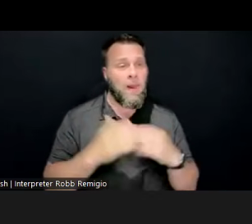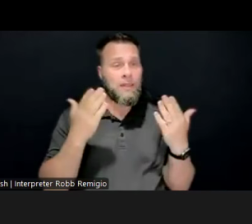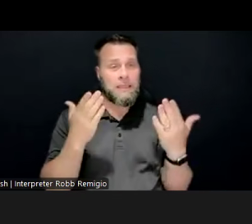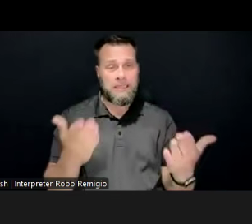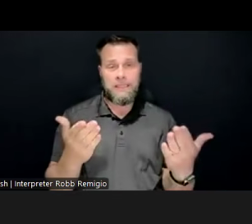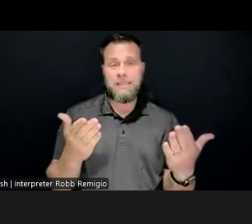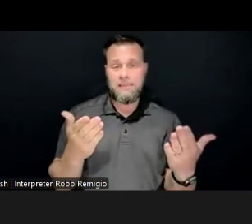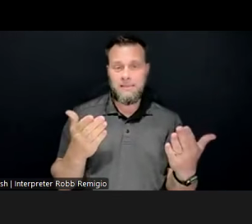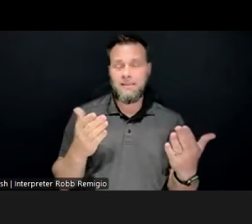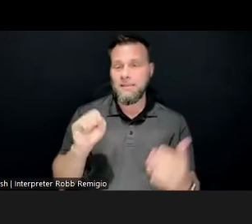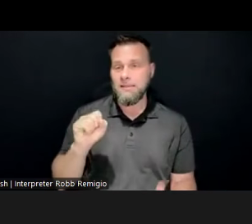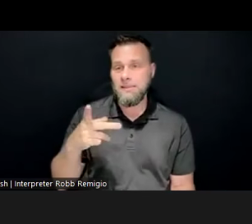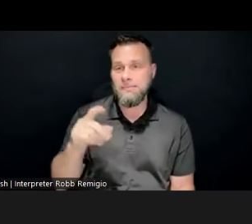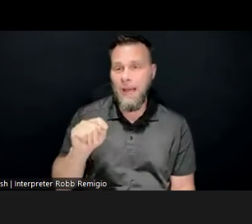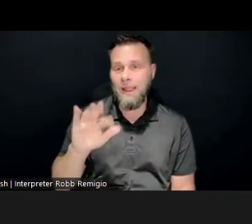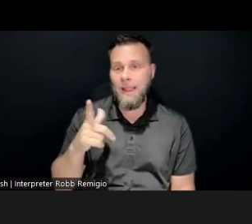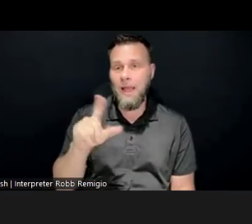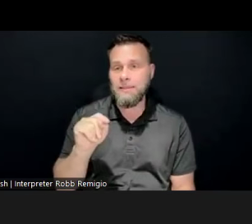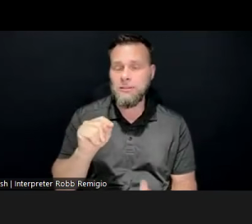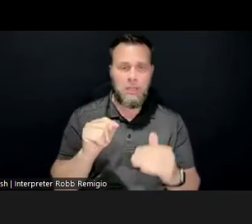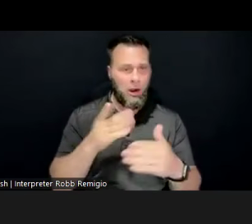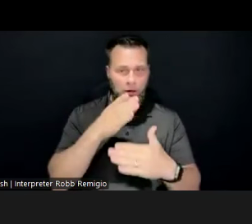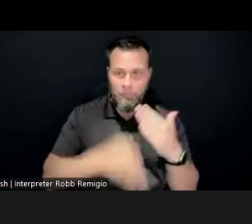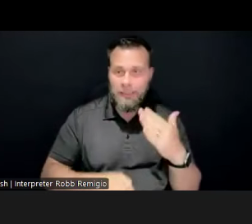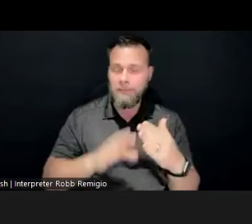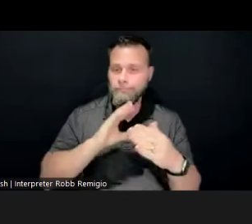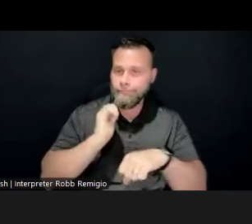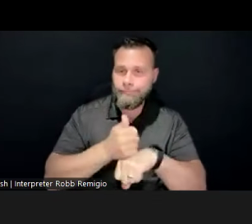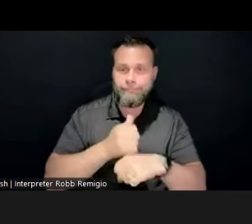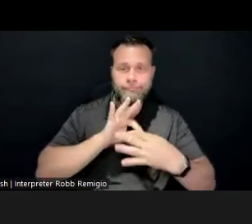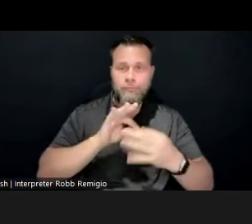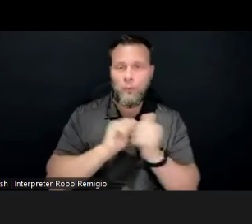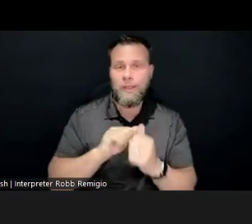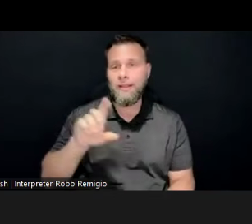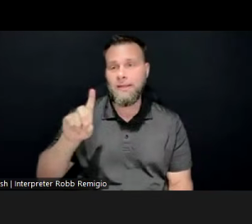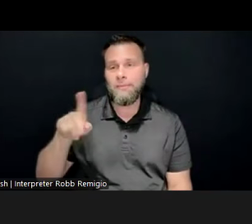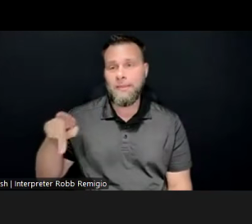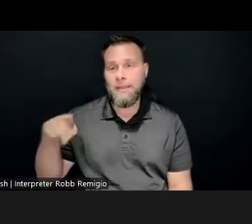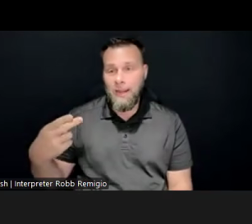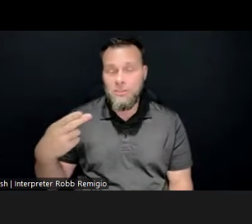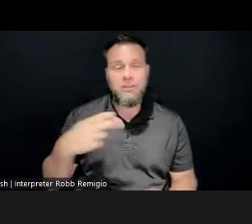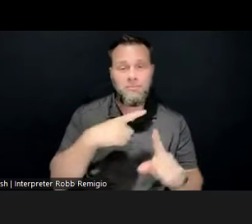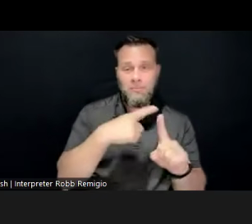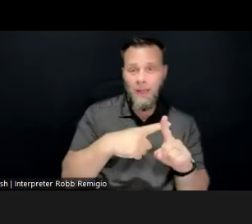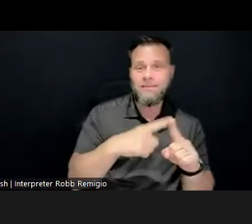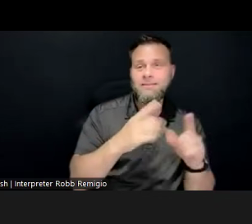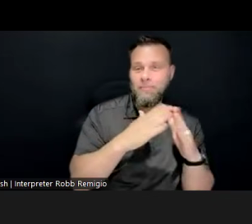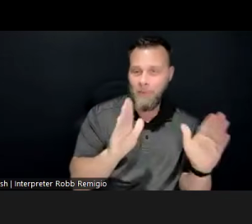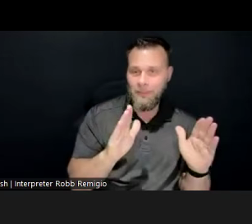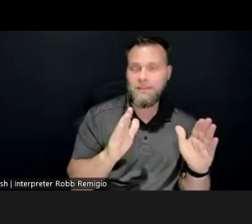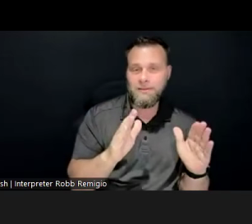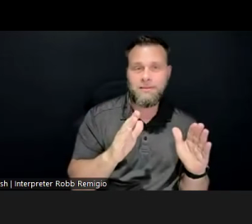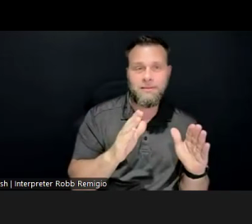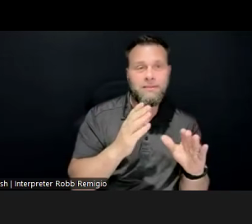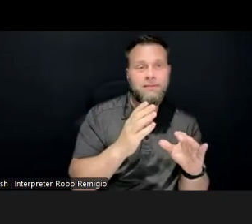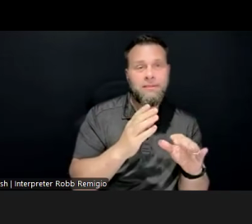all completed and put together in collaboration with the Department of Public Health and the Public Health Institute of Western Massachusetts, who,